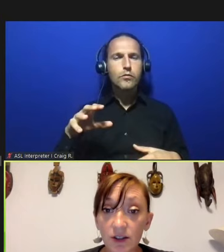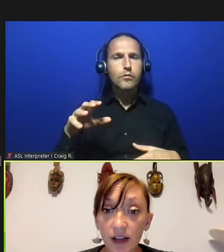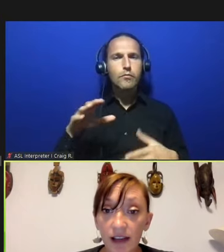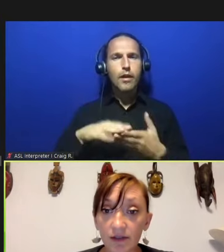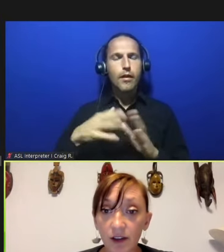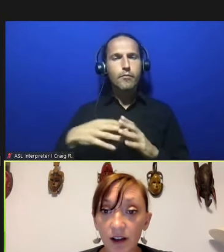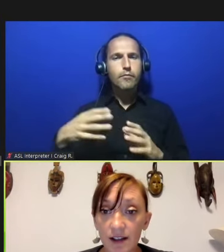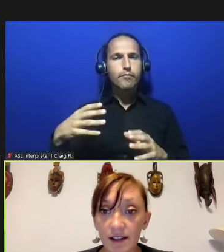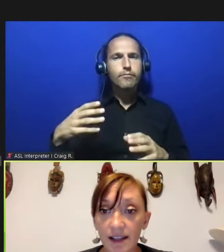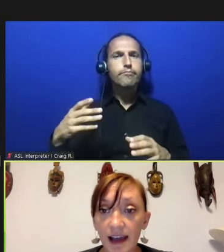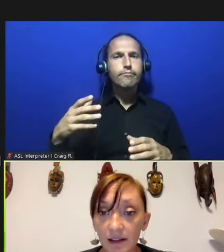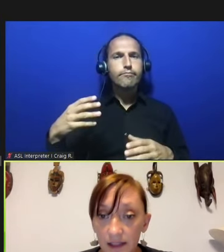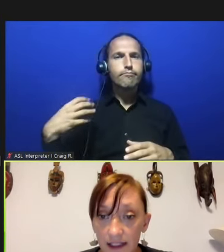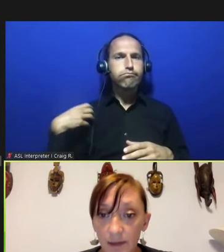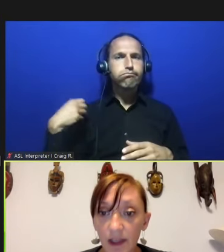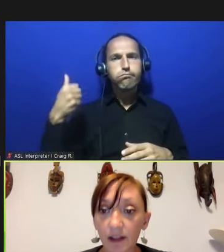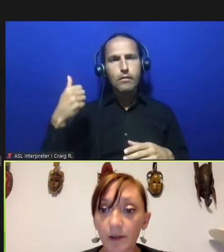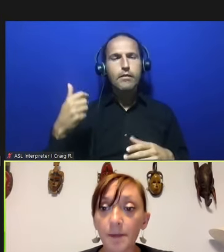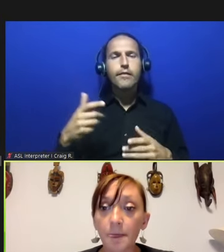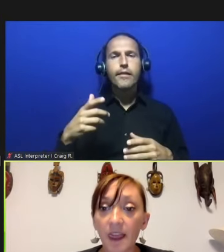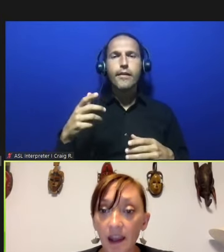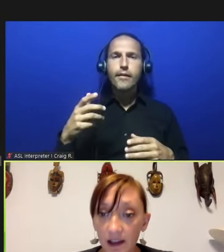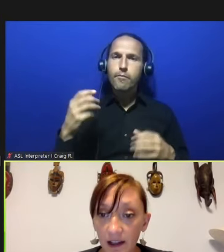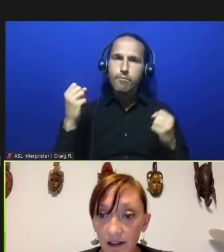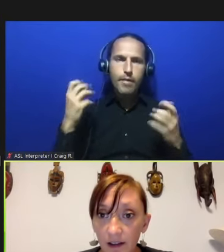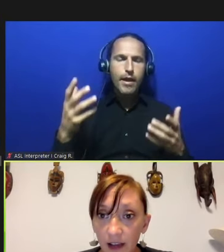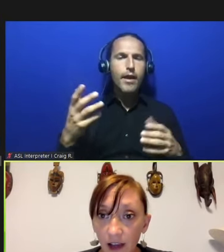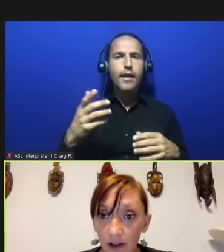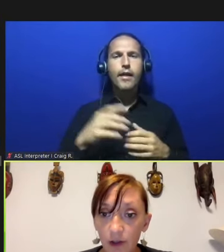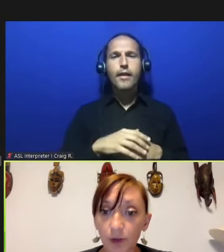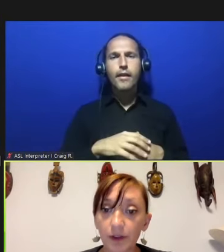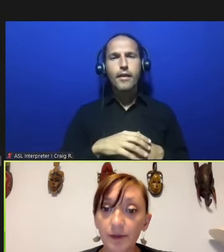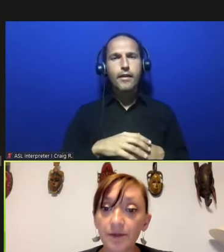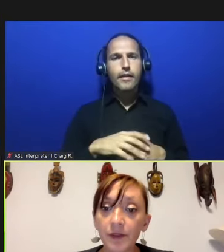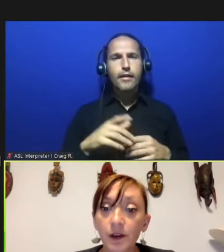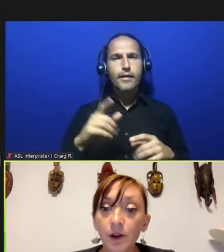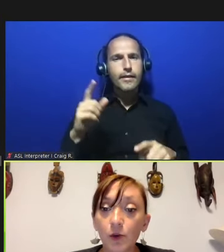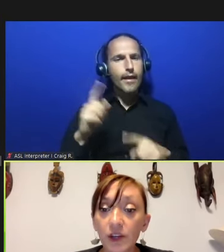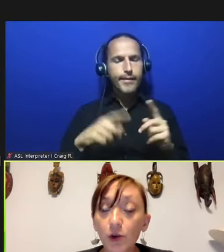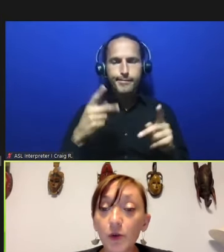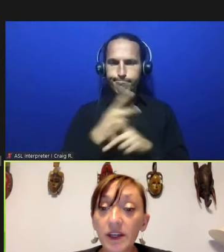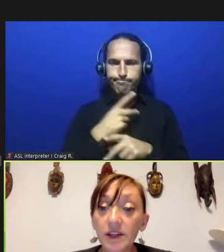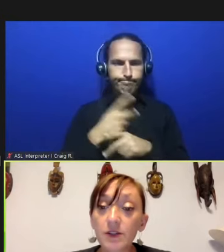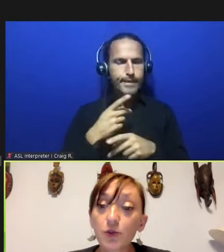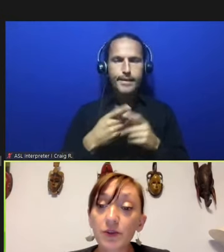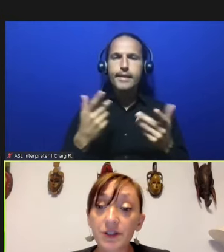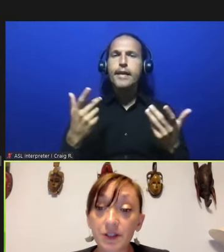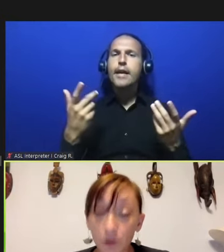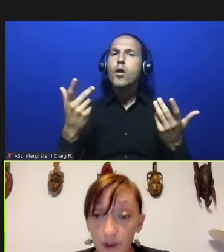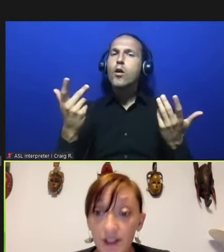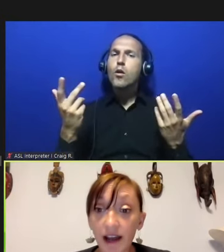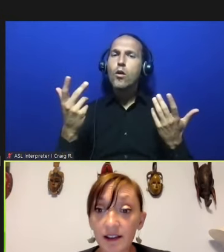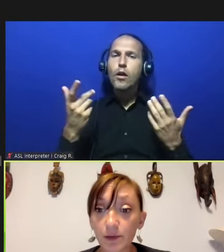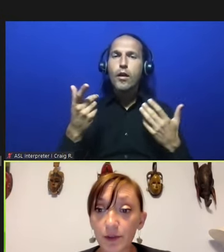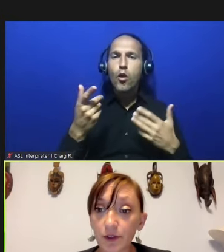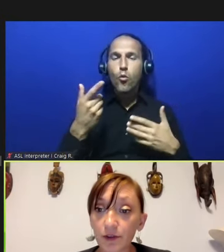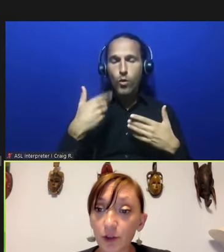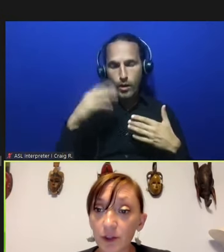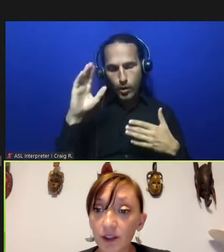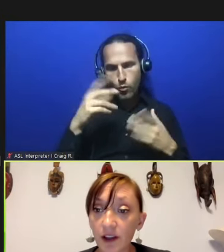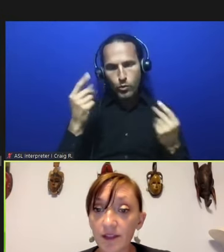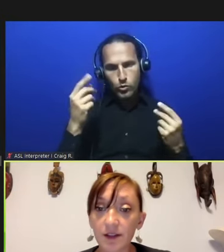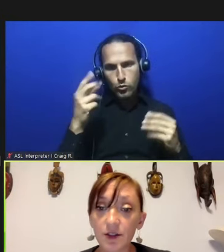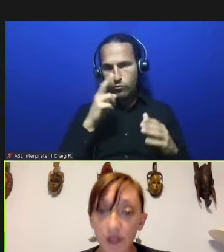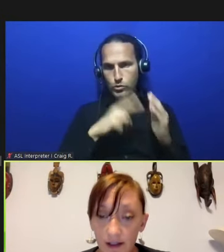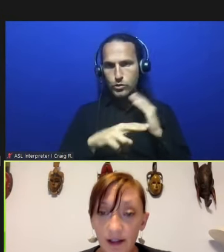each life lost is cataclysmic and incalculable. We know what we need to do to protect and preserve